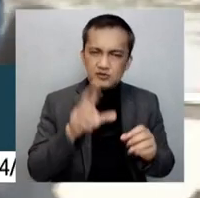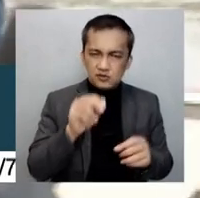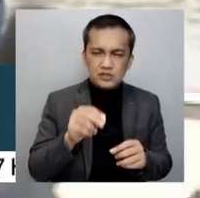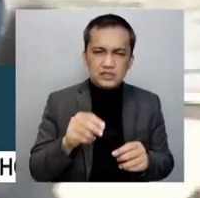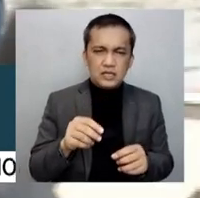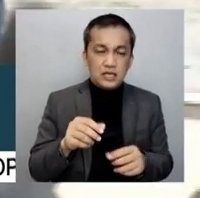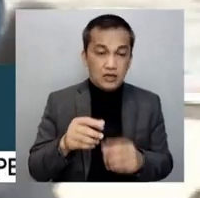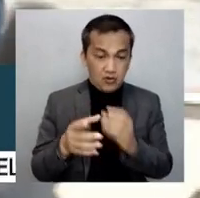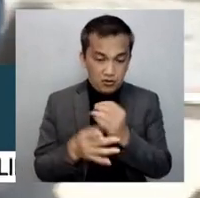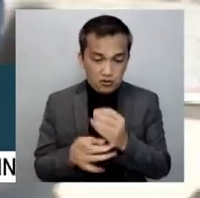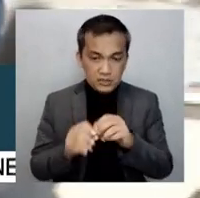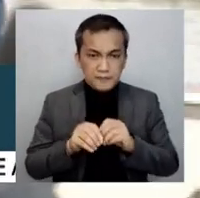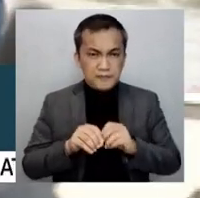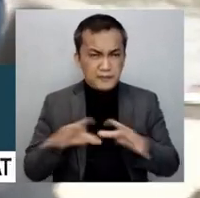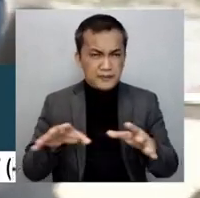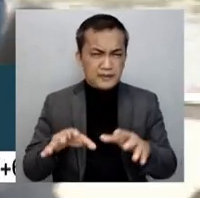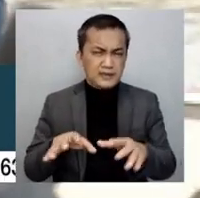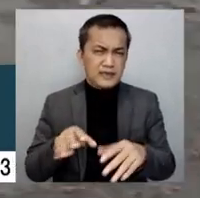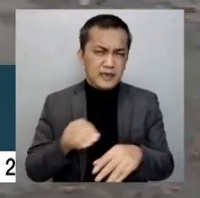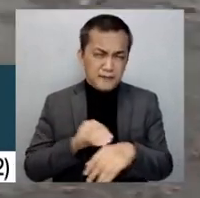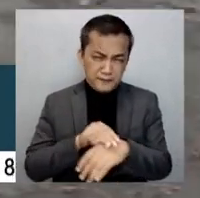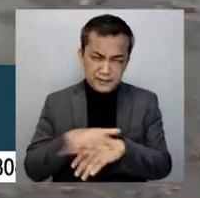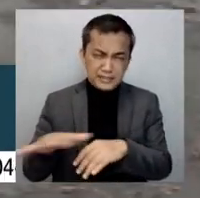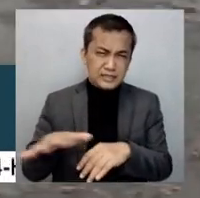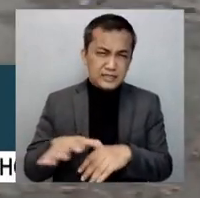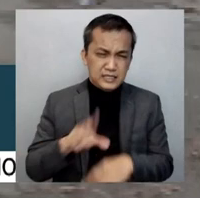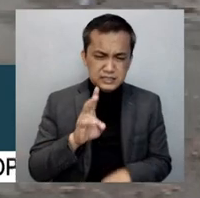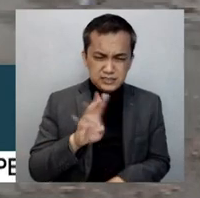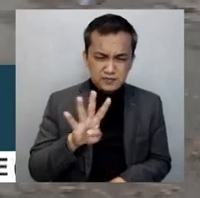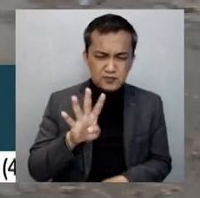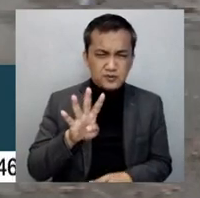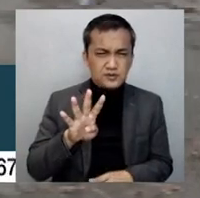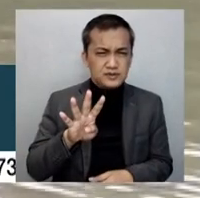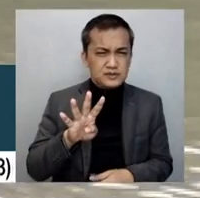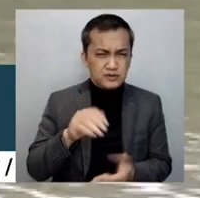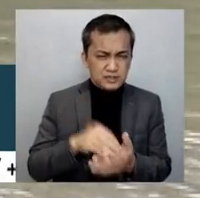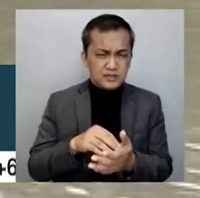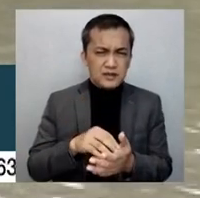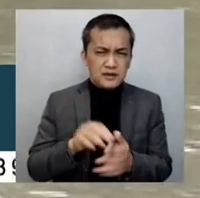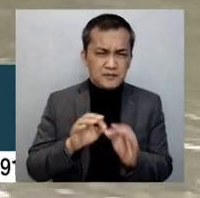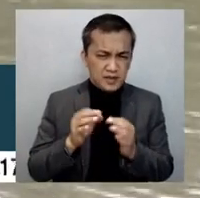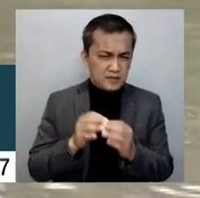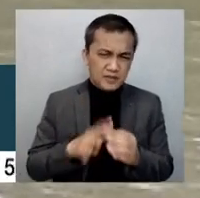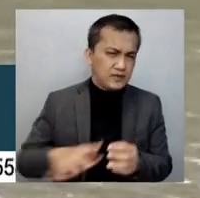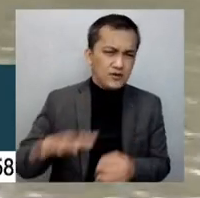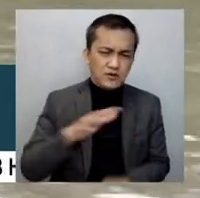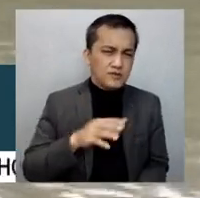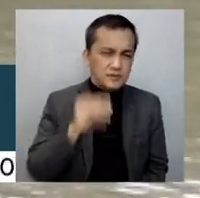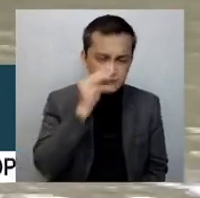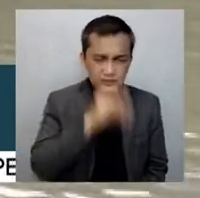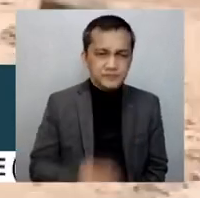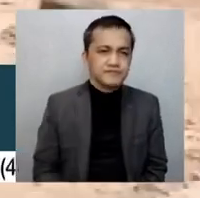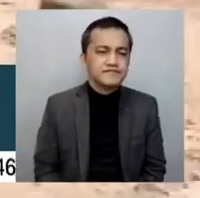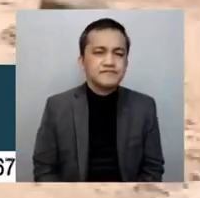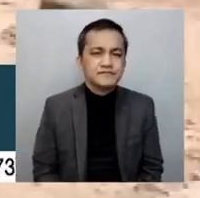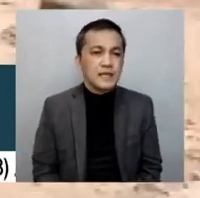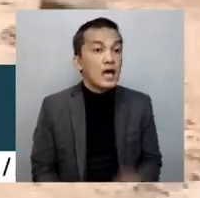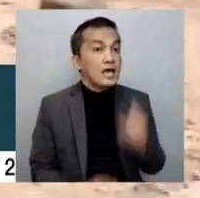74,000 families all over Oriental Mindoro. Mm-hmm. Lastly,